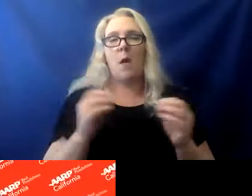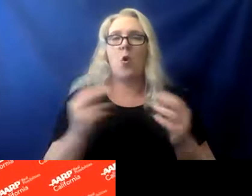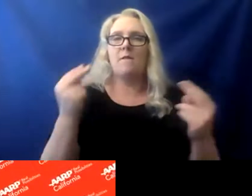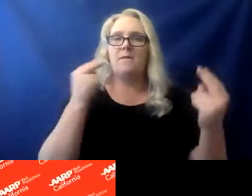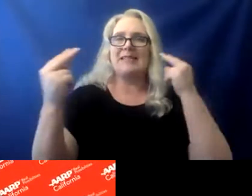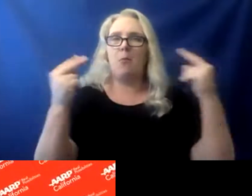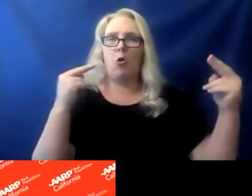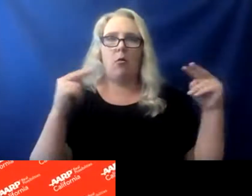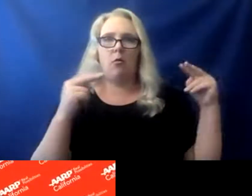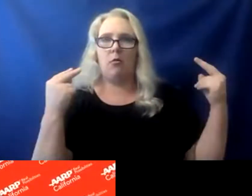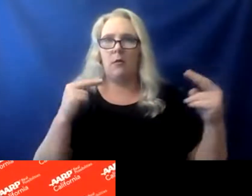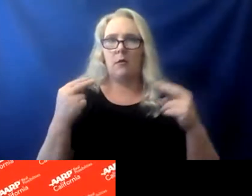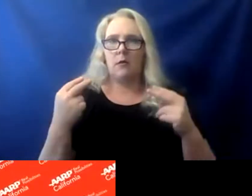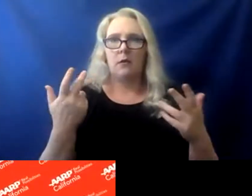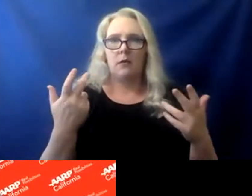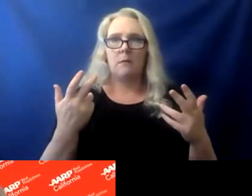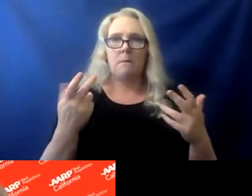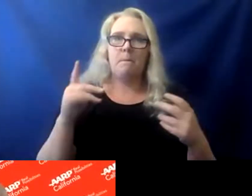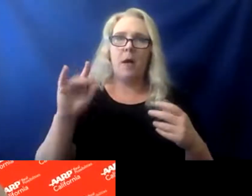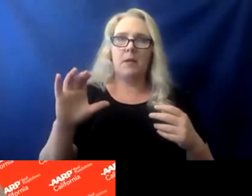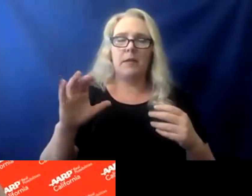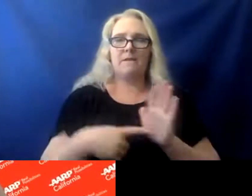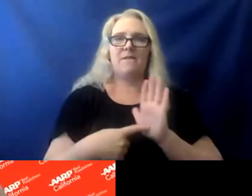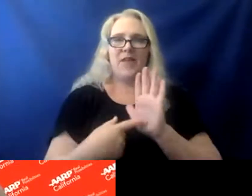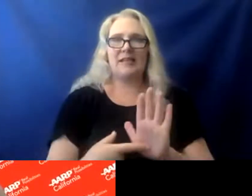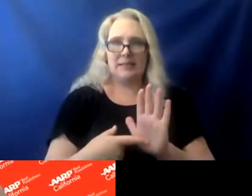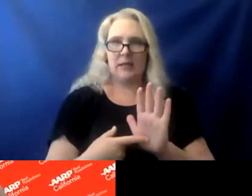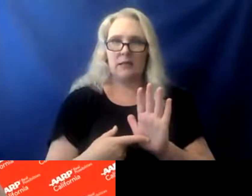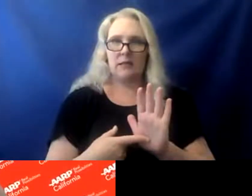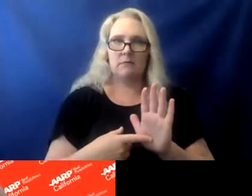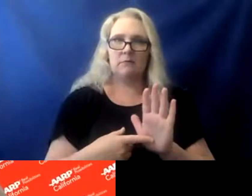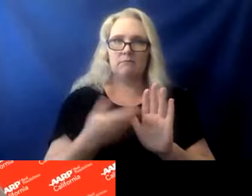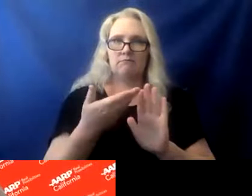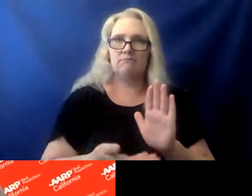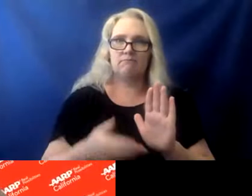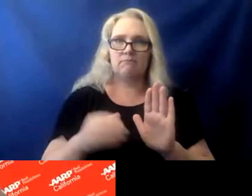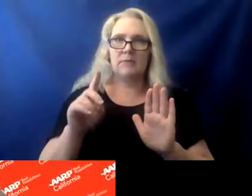visible public facing view of that data as well.